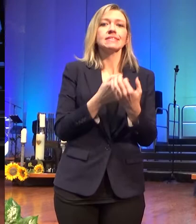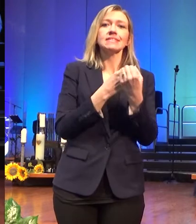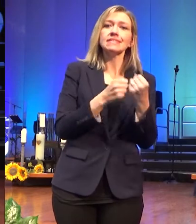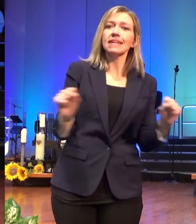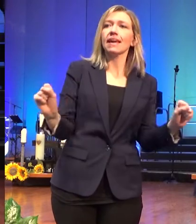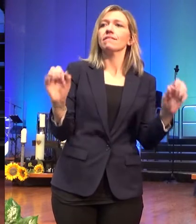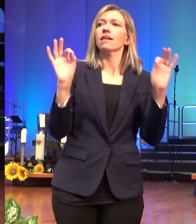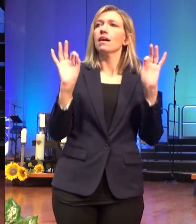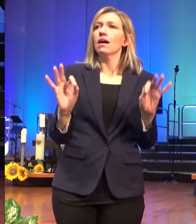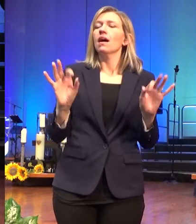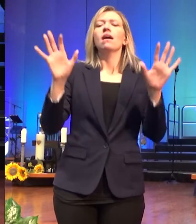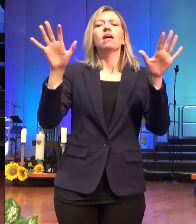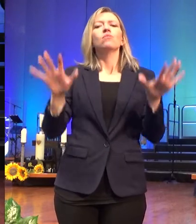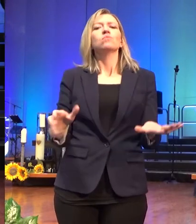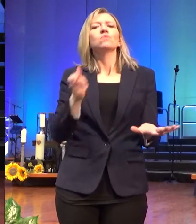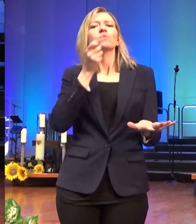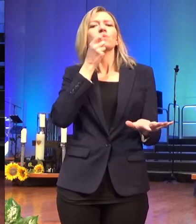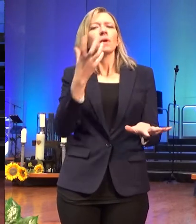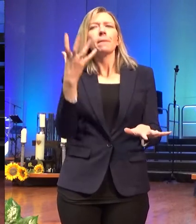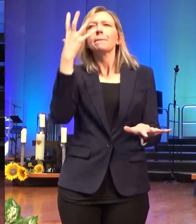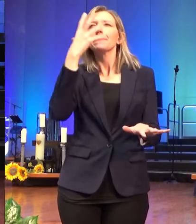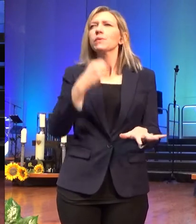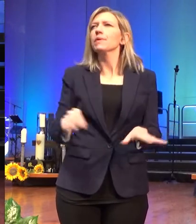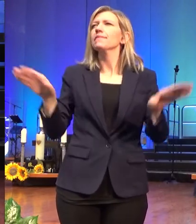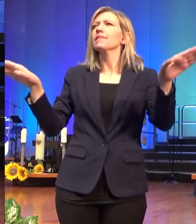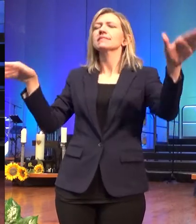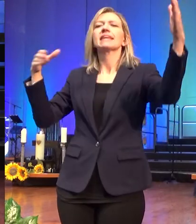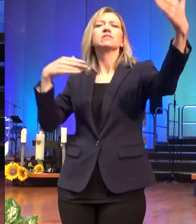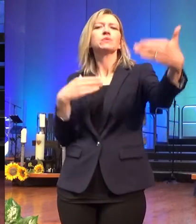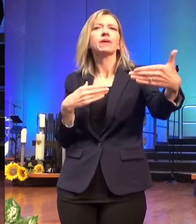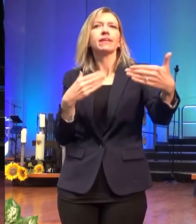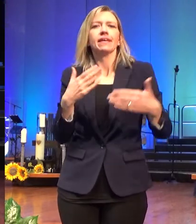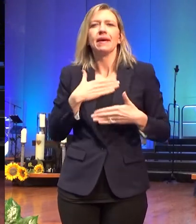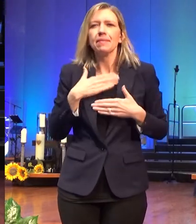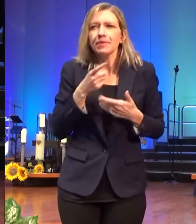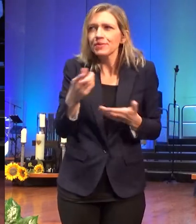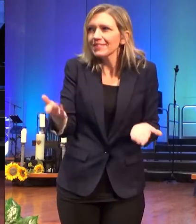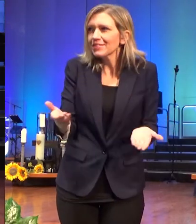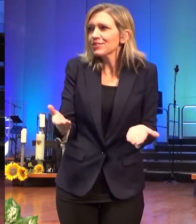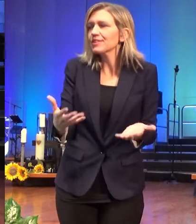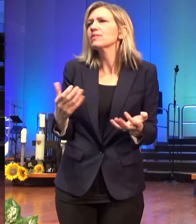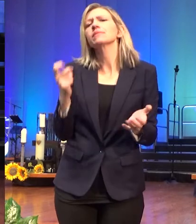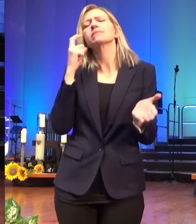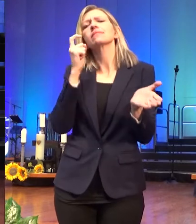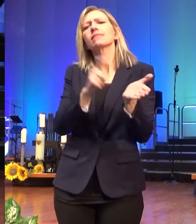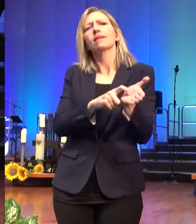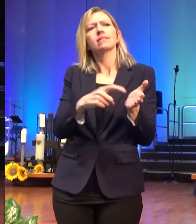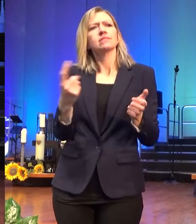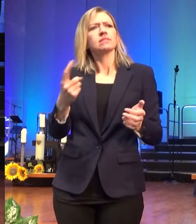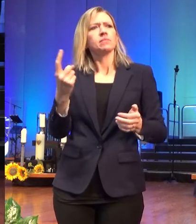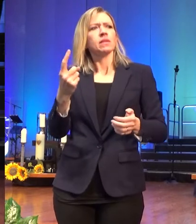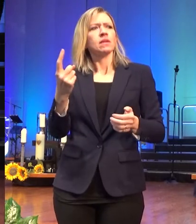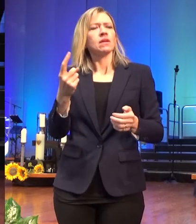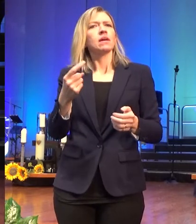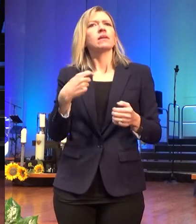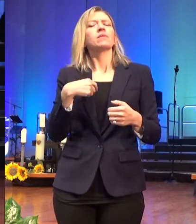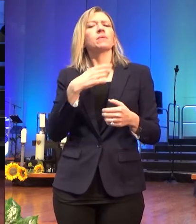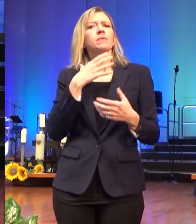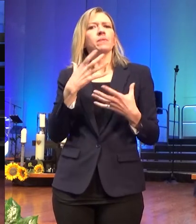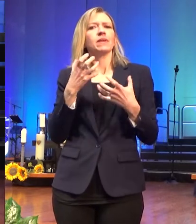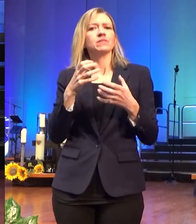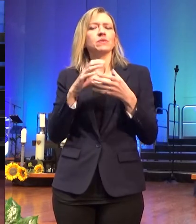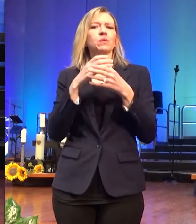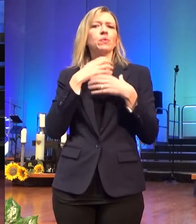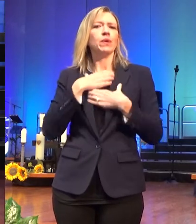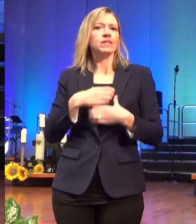and soundly into this warm, beautiful sanctuary, and we're so glad you're here. And I want to acknowledge something. I want to wish